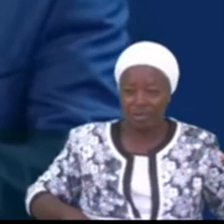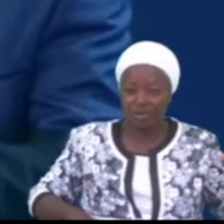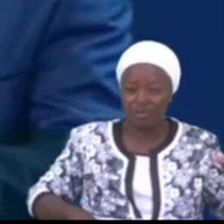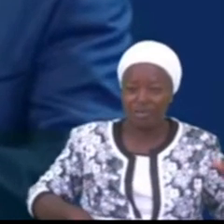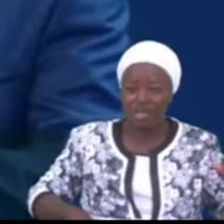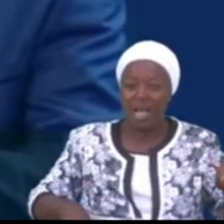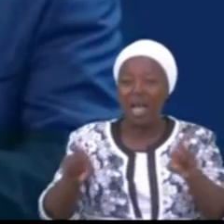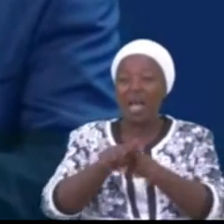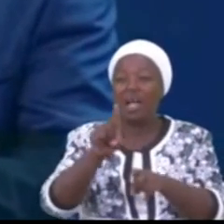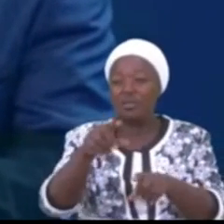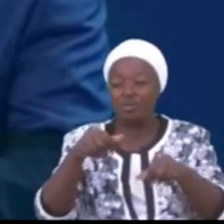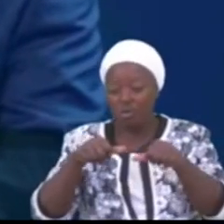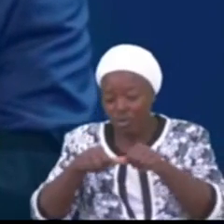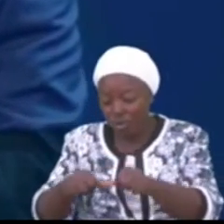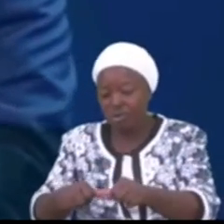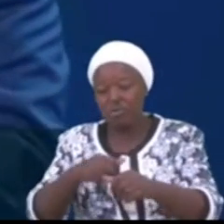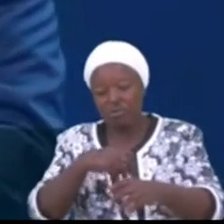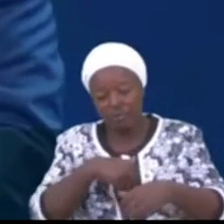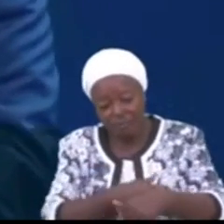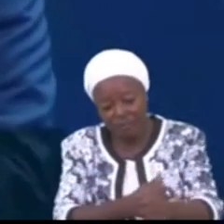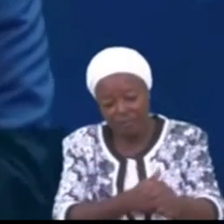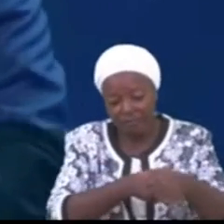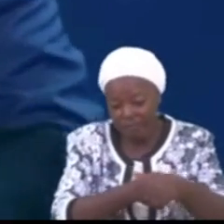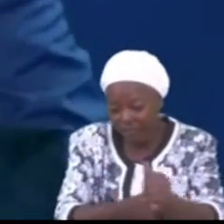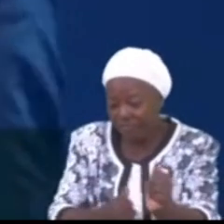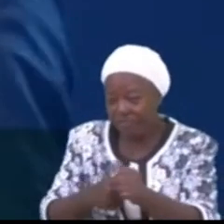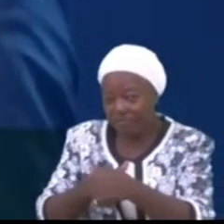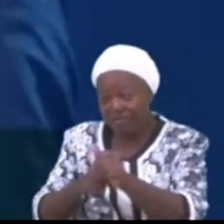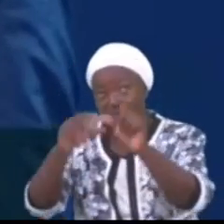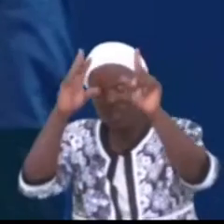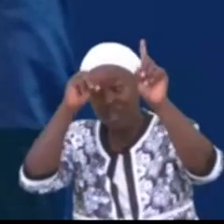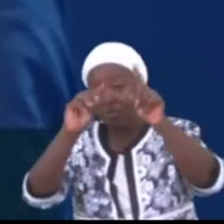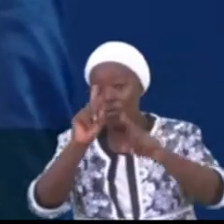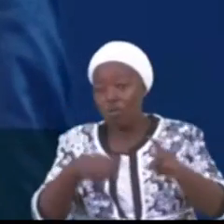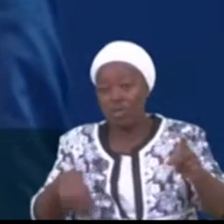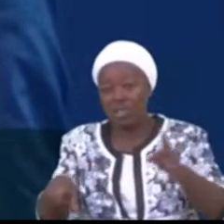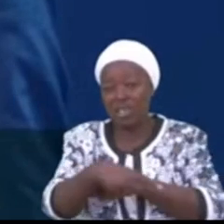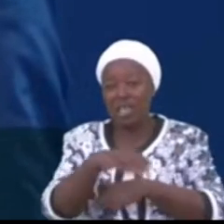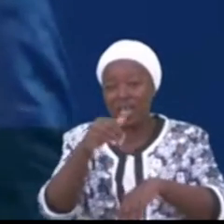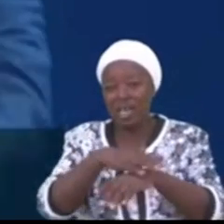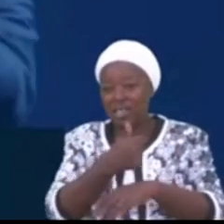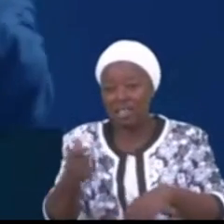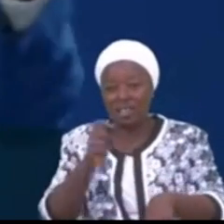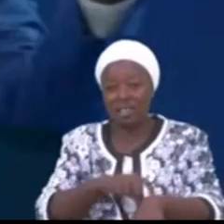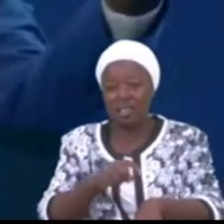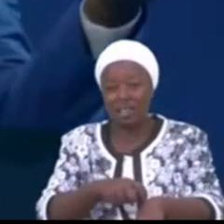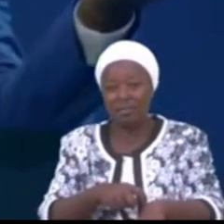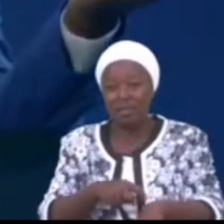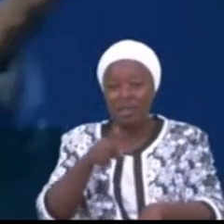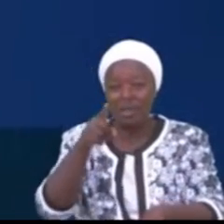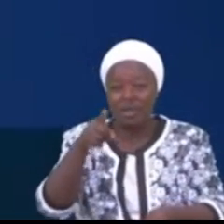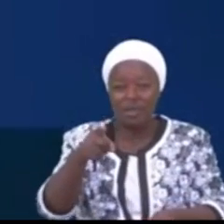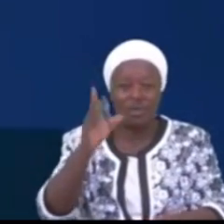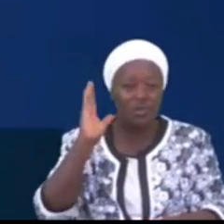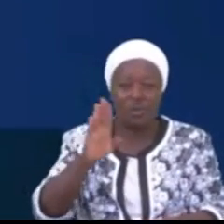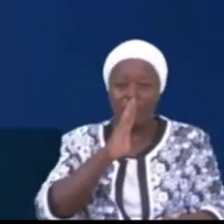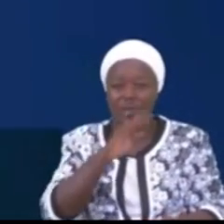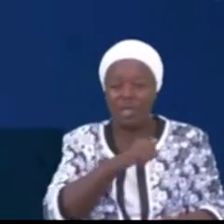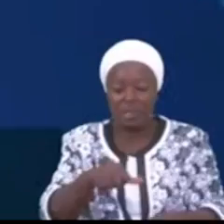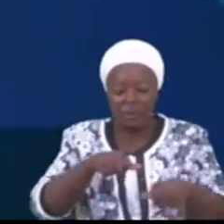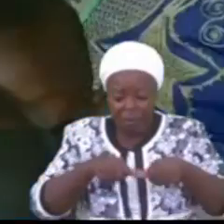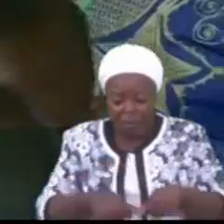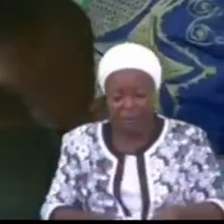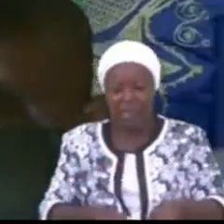as you keep on following him, one day at a time, you'll be a permanent conqueror